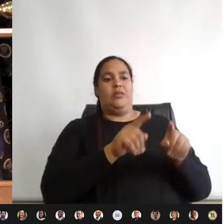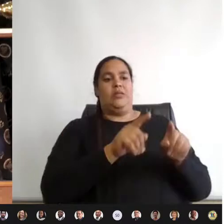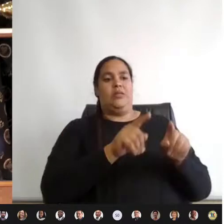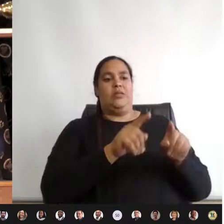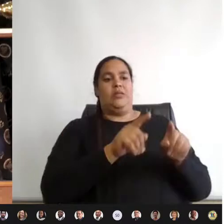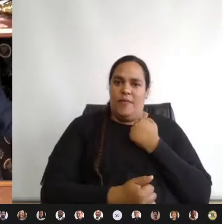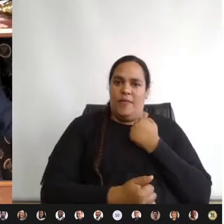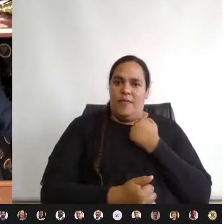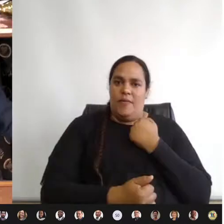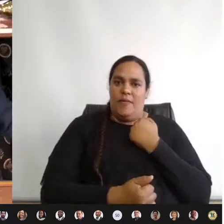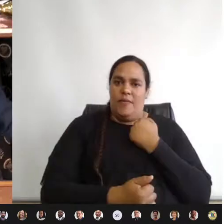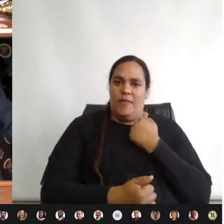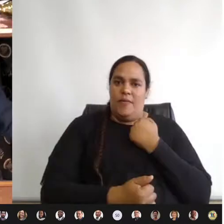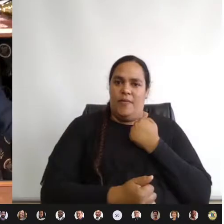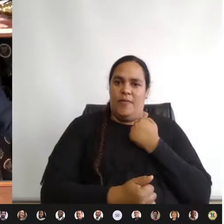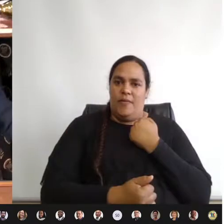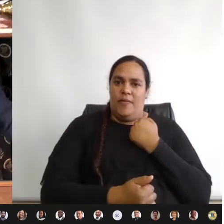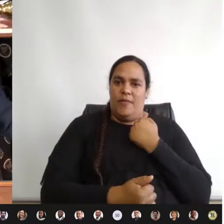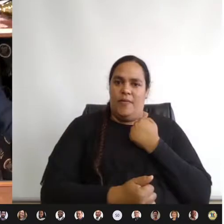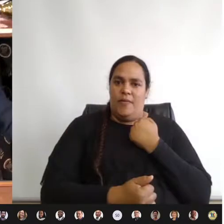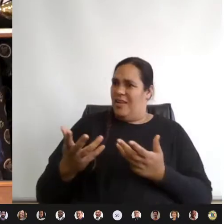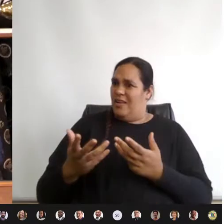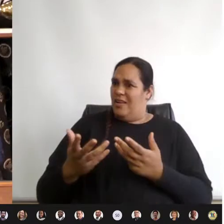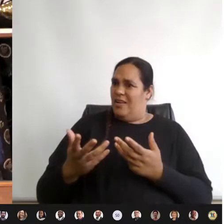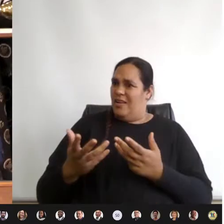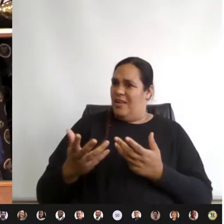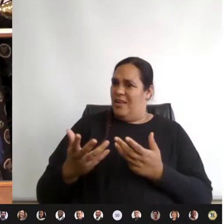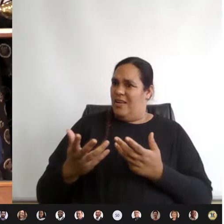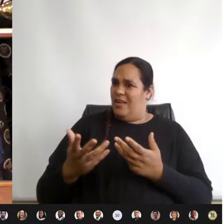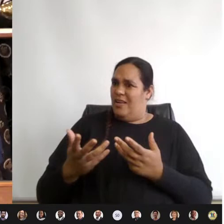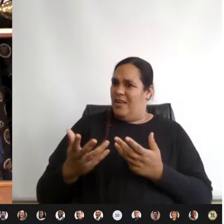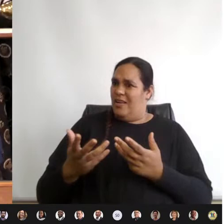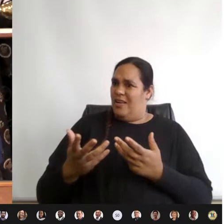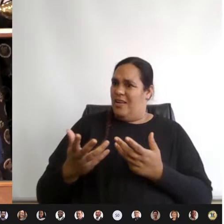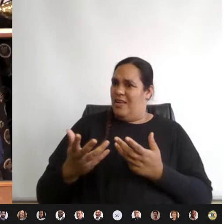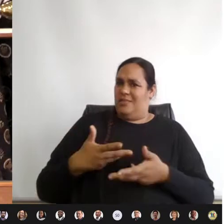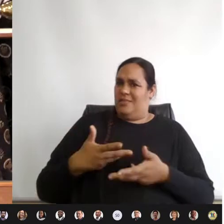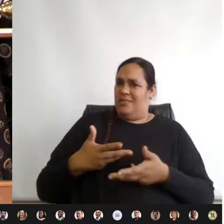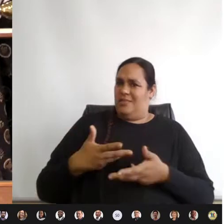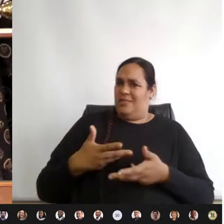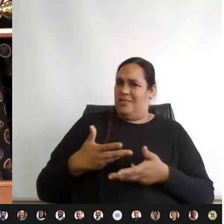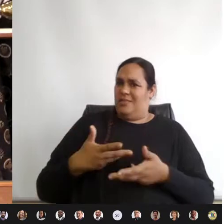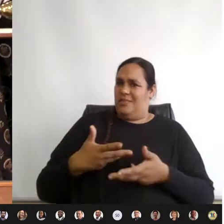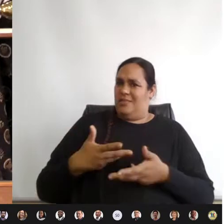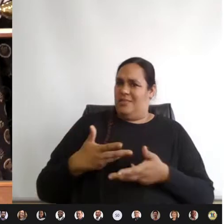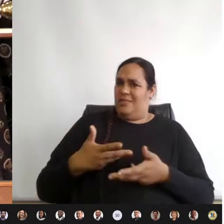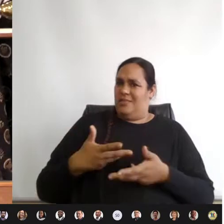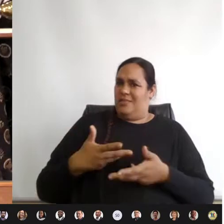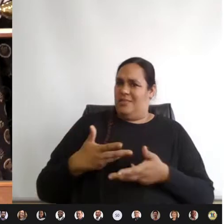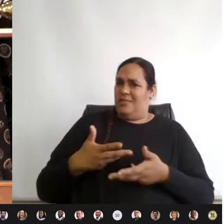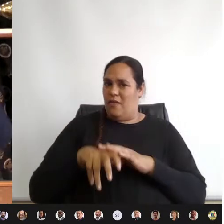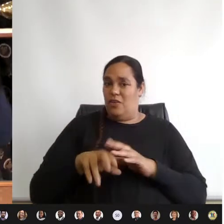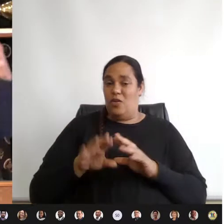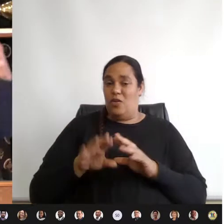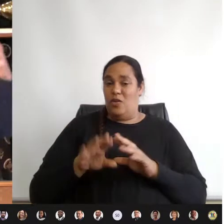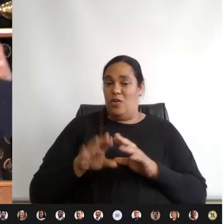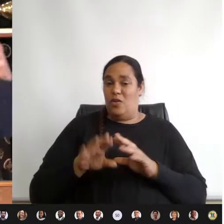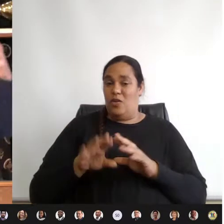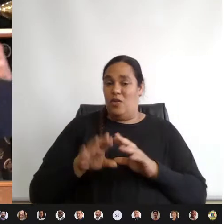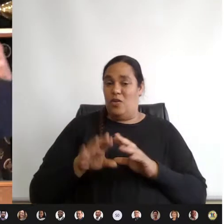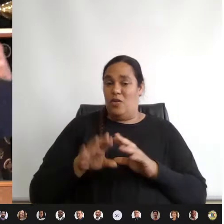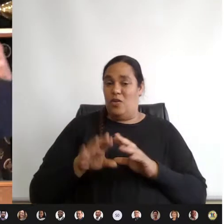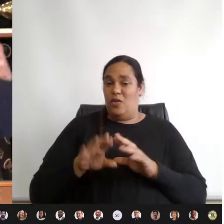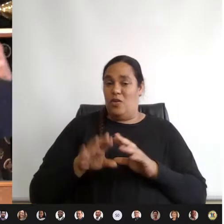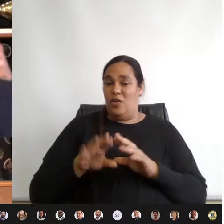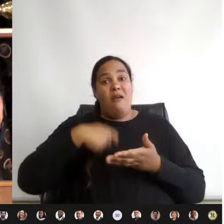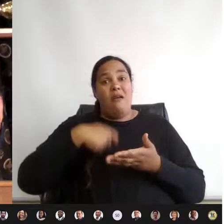they have the audacity to raise that as an issue in this province. It's not only the feeding schemes, it's how we deal